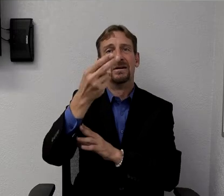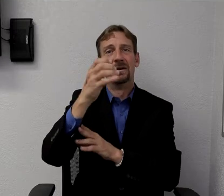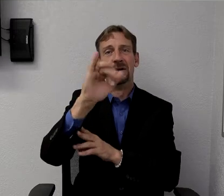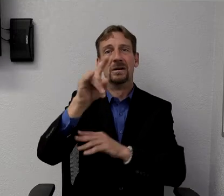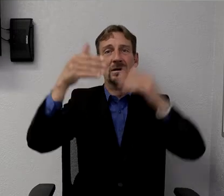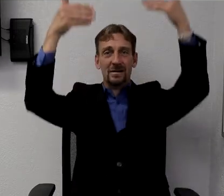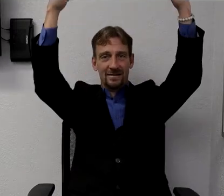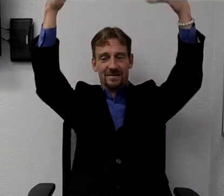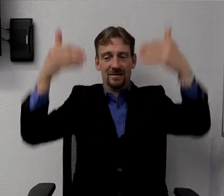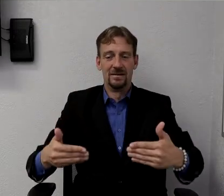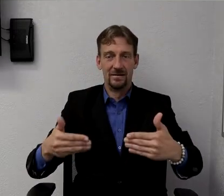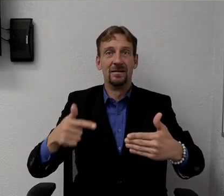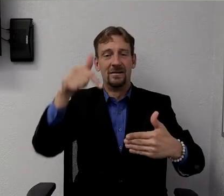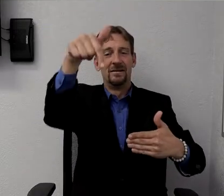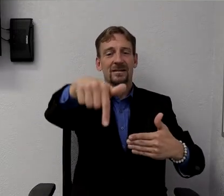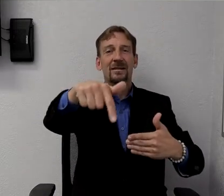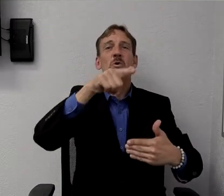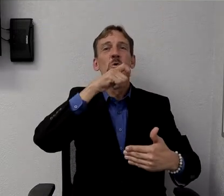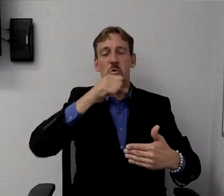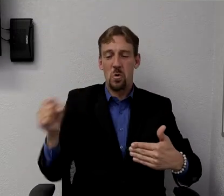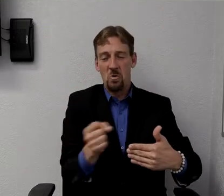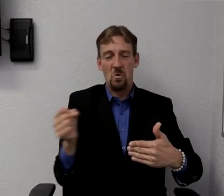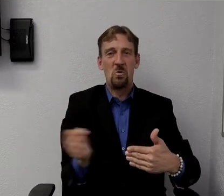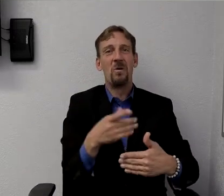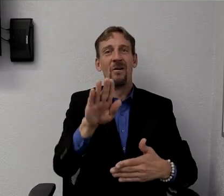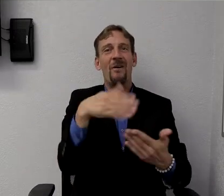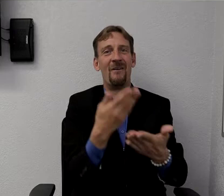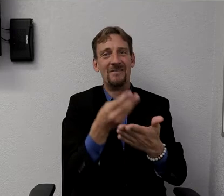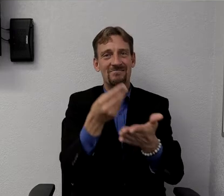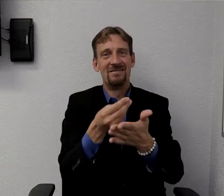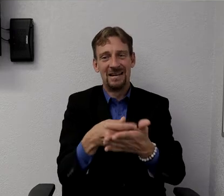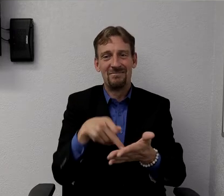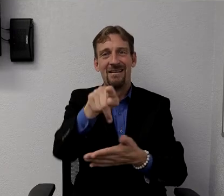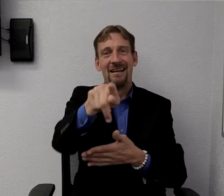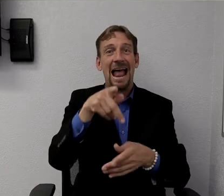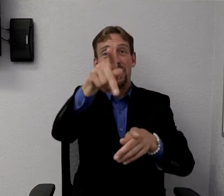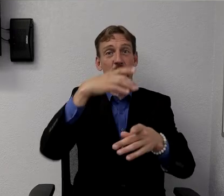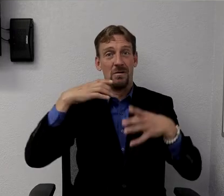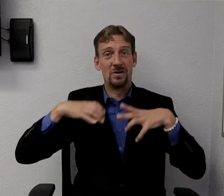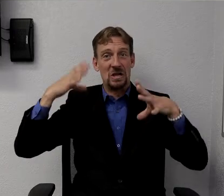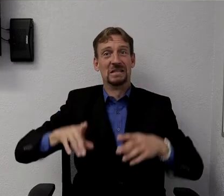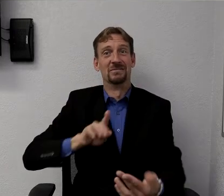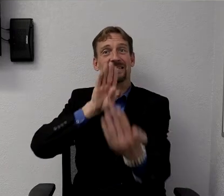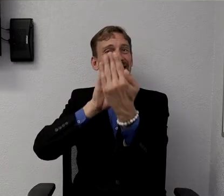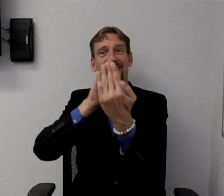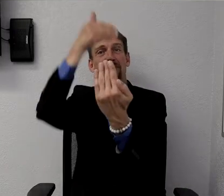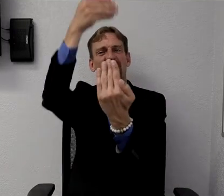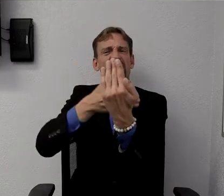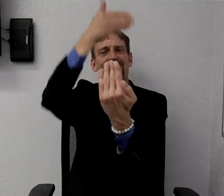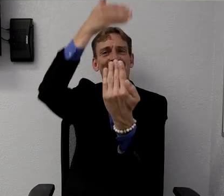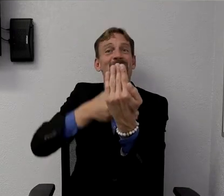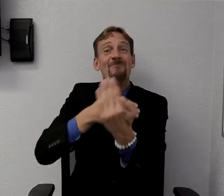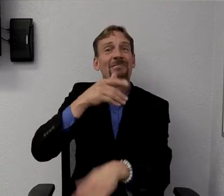clerk, just again as an added layer of protection for both the shopper and the